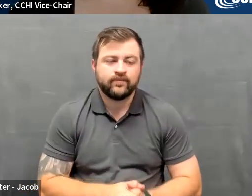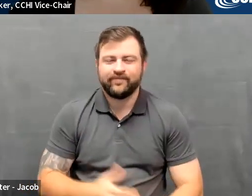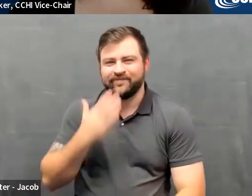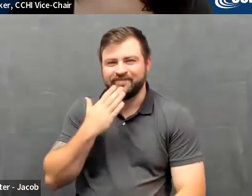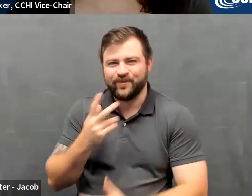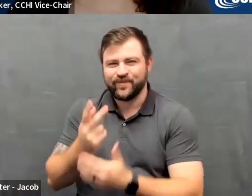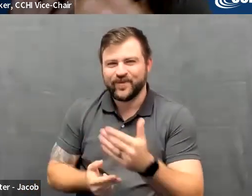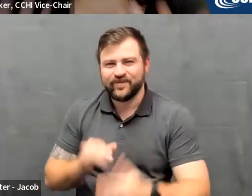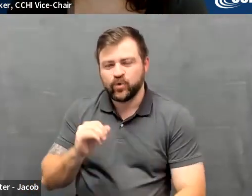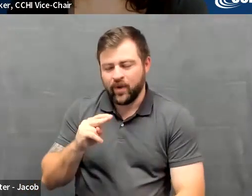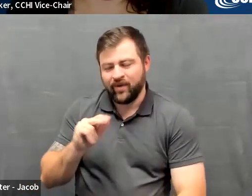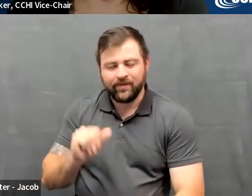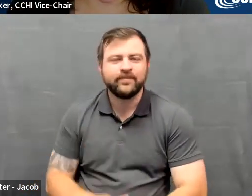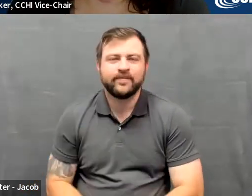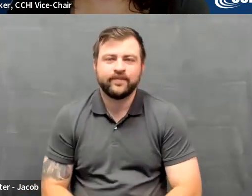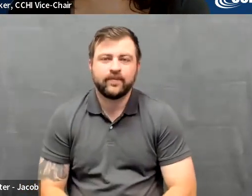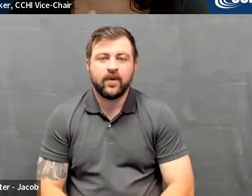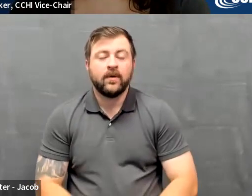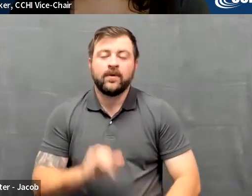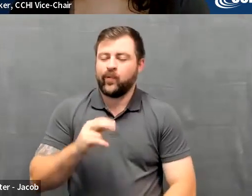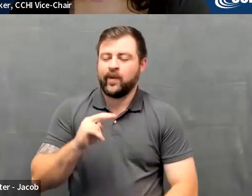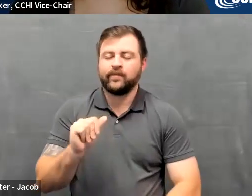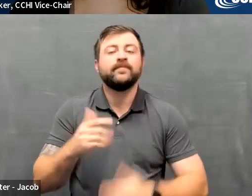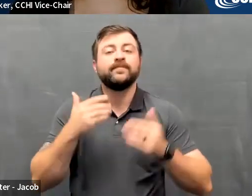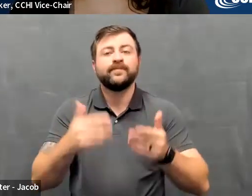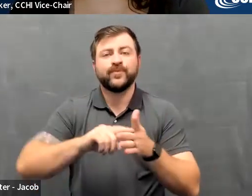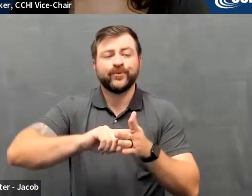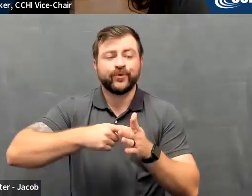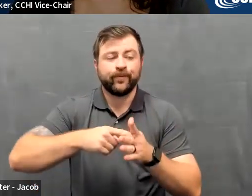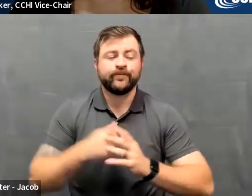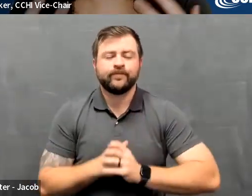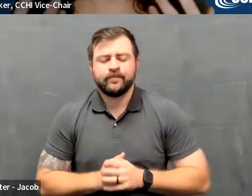both. So to get us started, I want to talk about